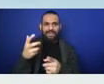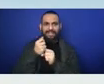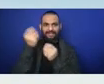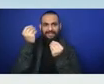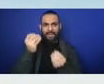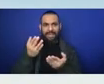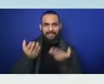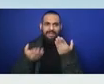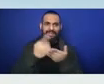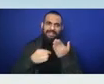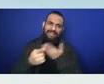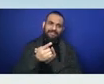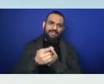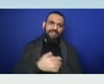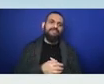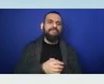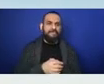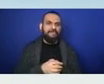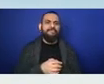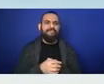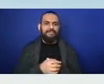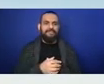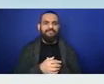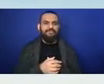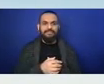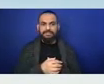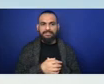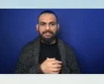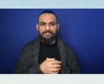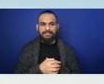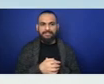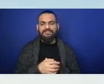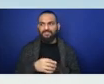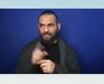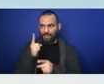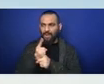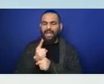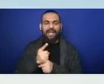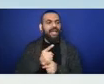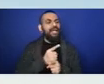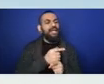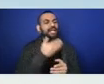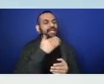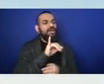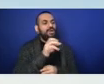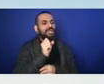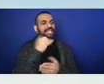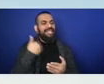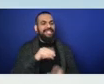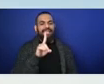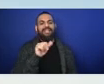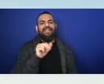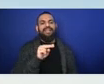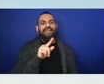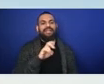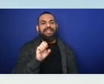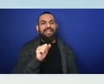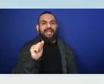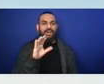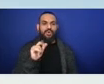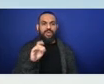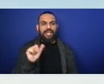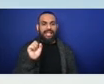computation, for them to receive a little bit more money. That was a new change with President Biden's